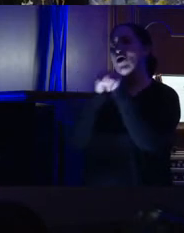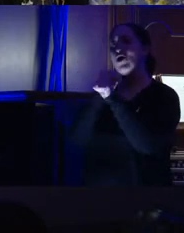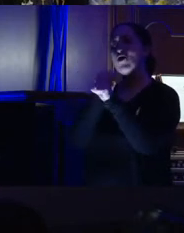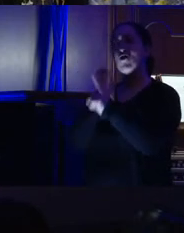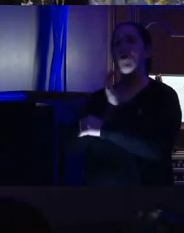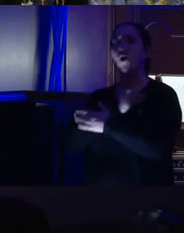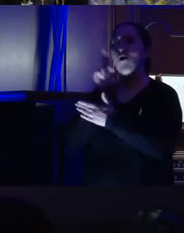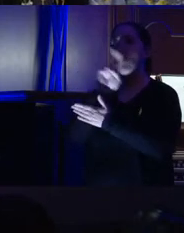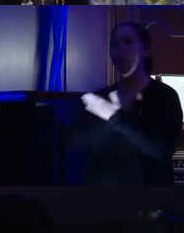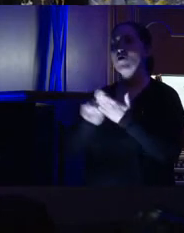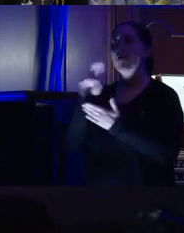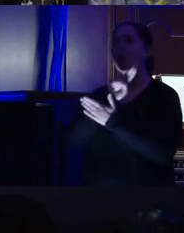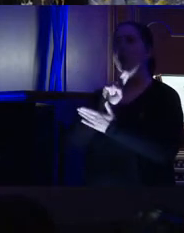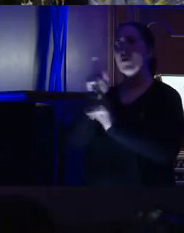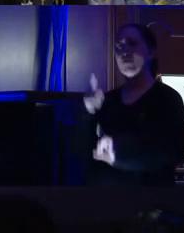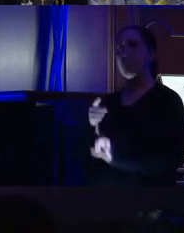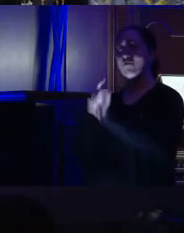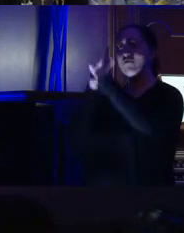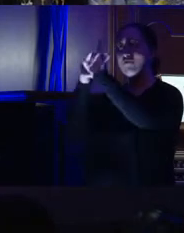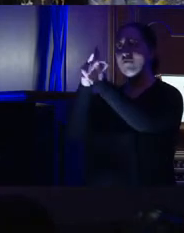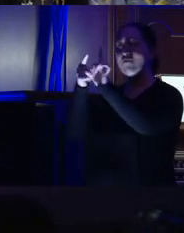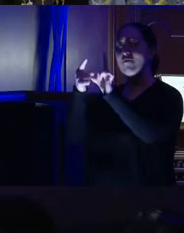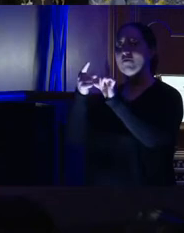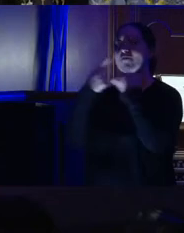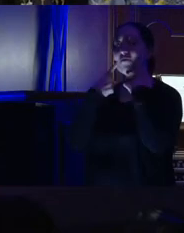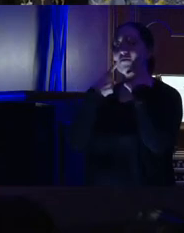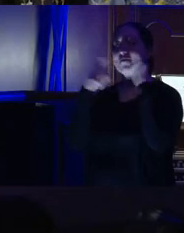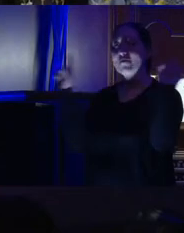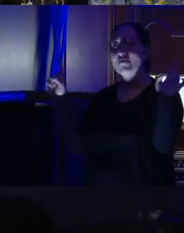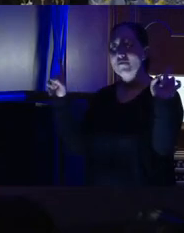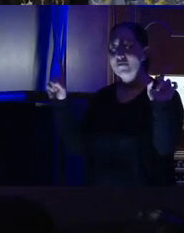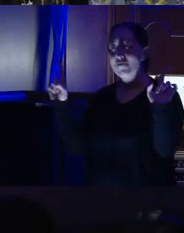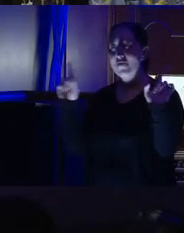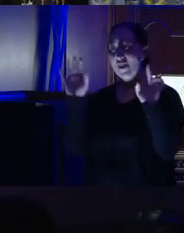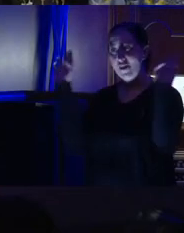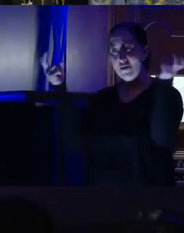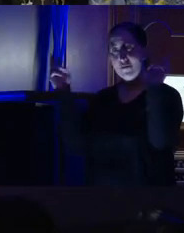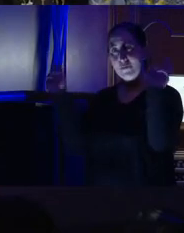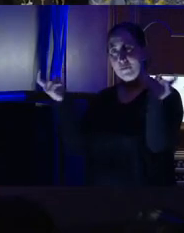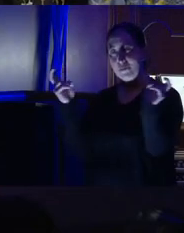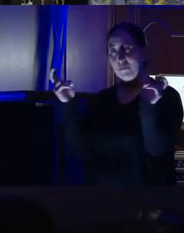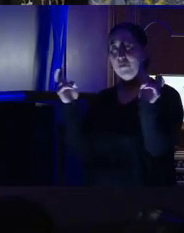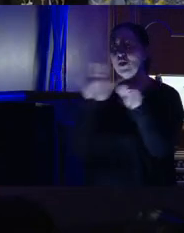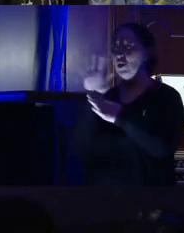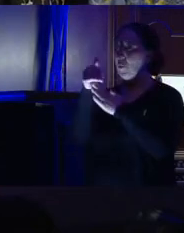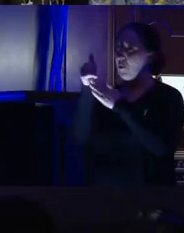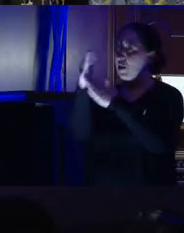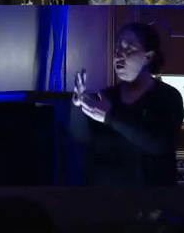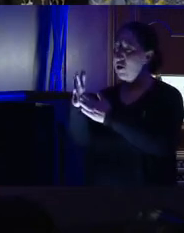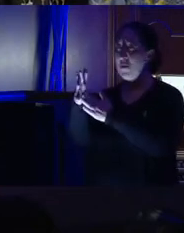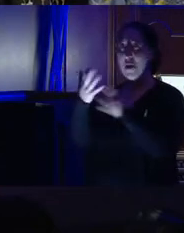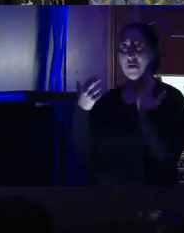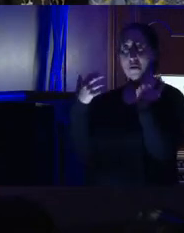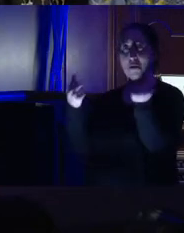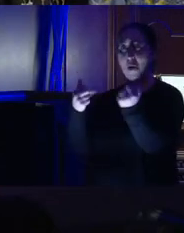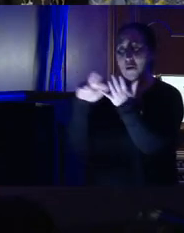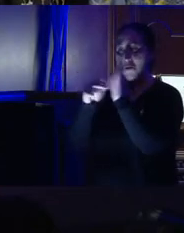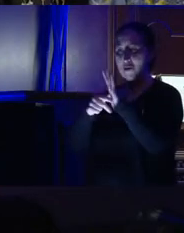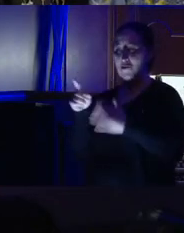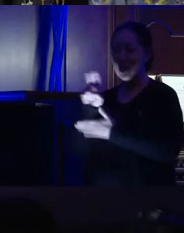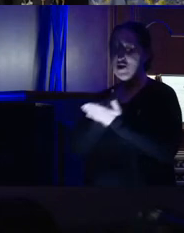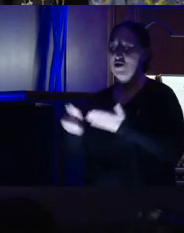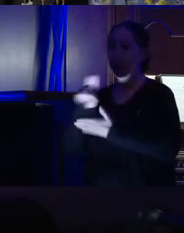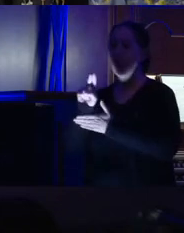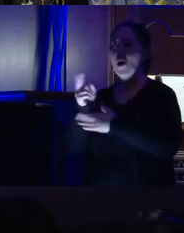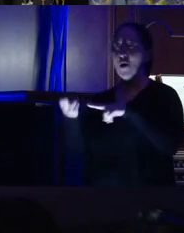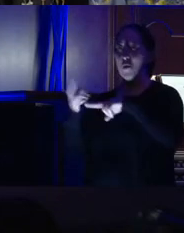university has lived up to Aristotle's edict. We know, under your leadership, the power and purpose of this institution will go